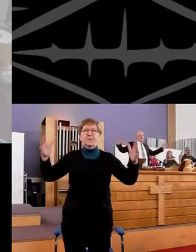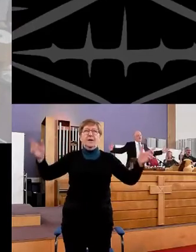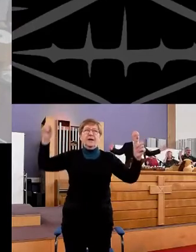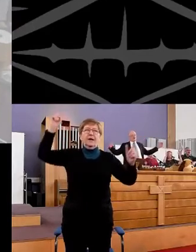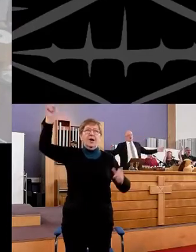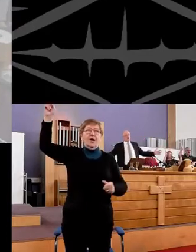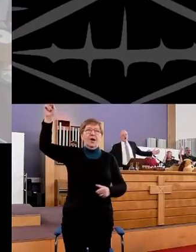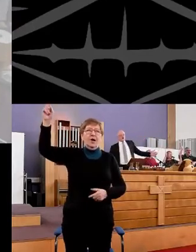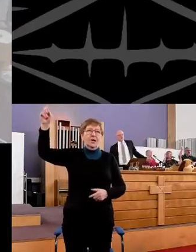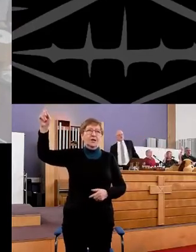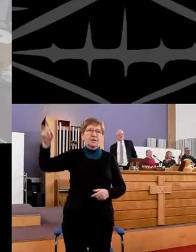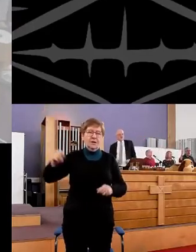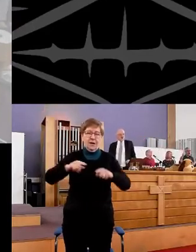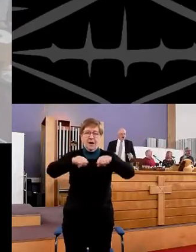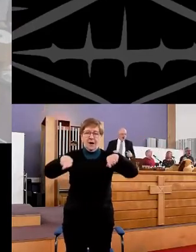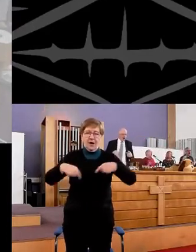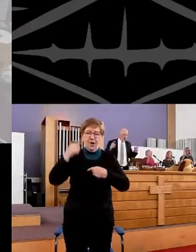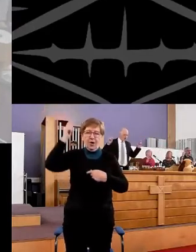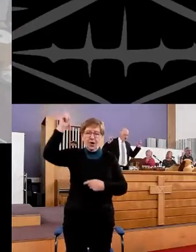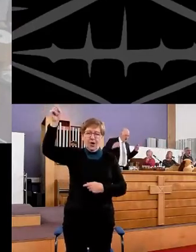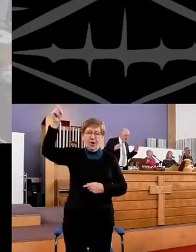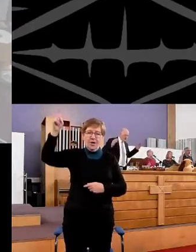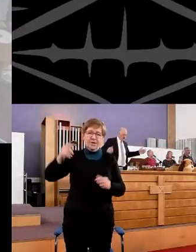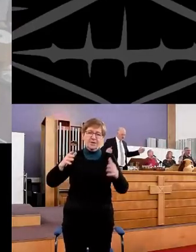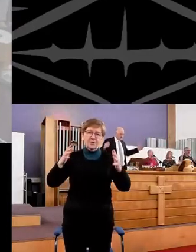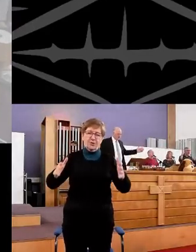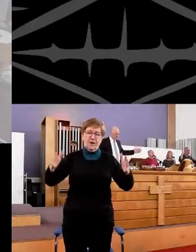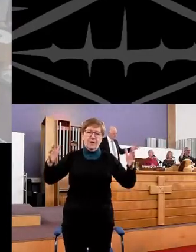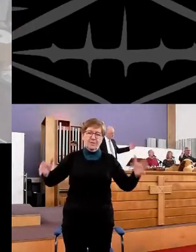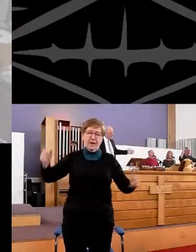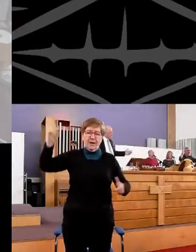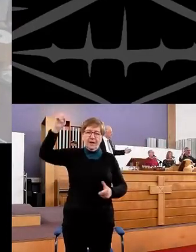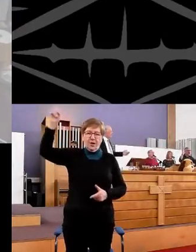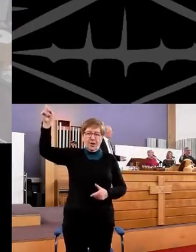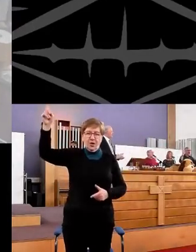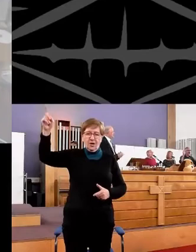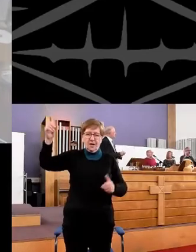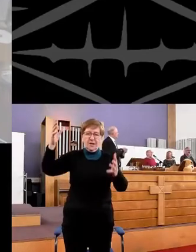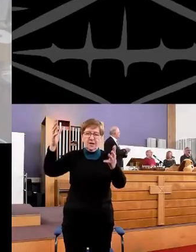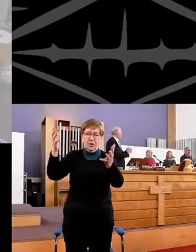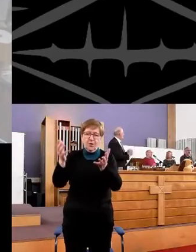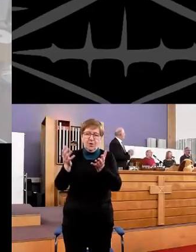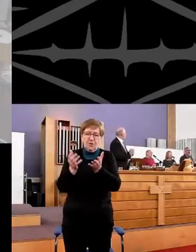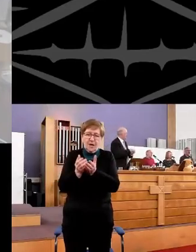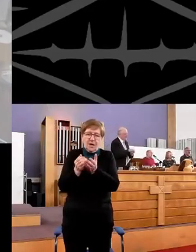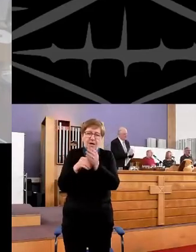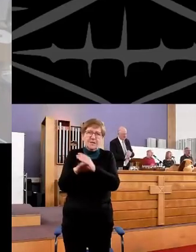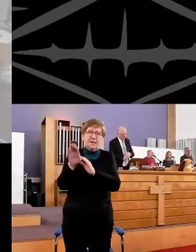Thank you.